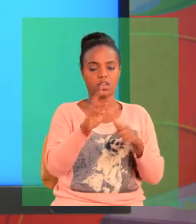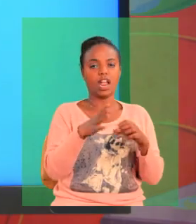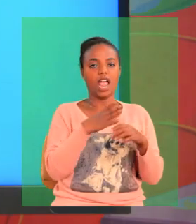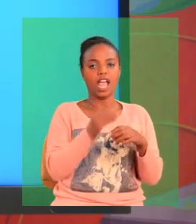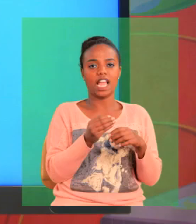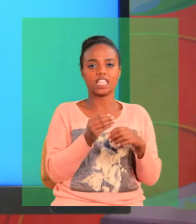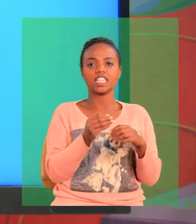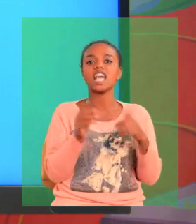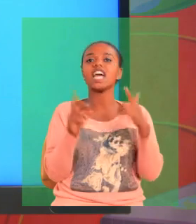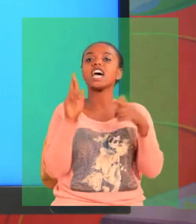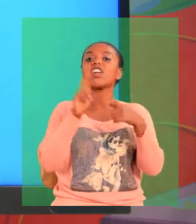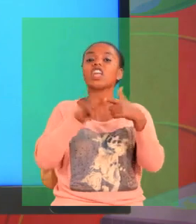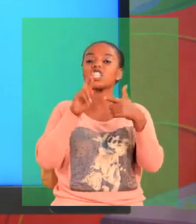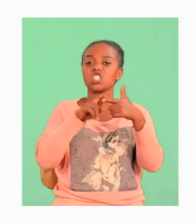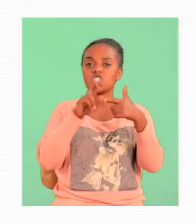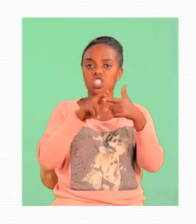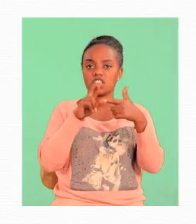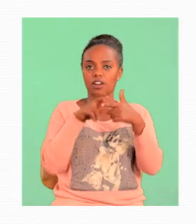And range.